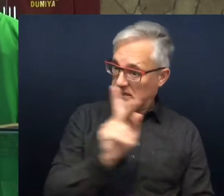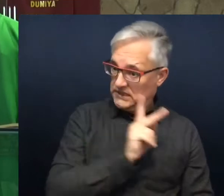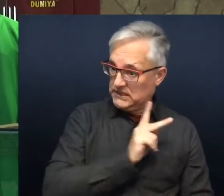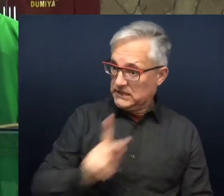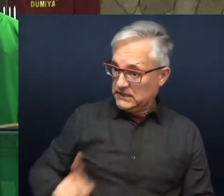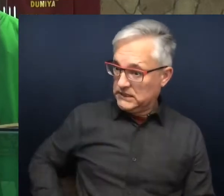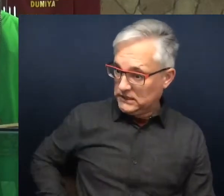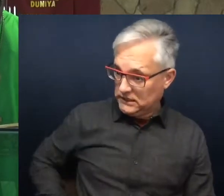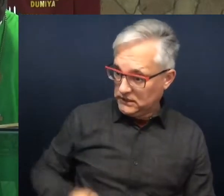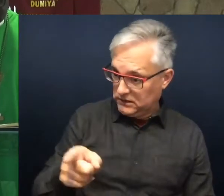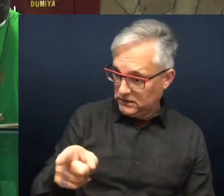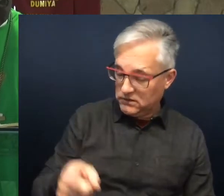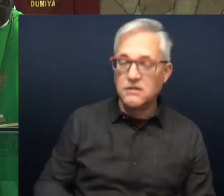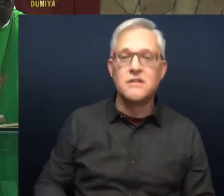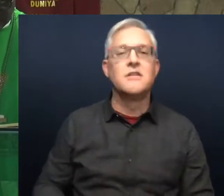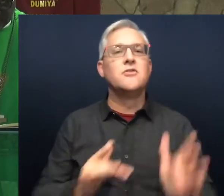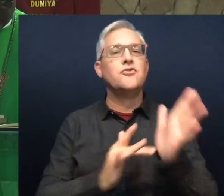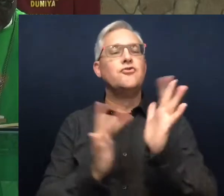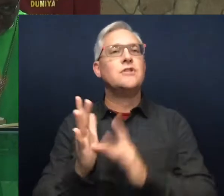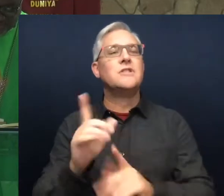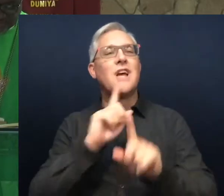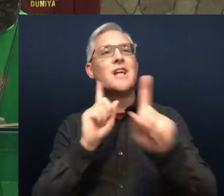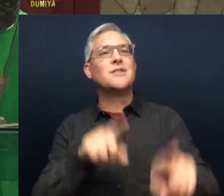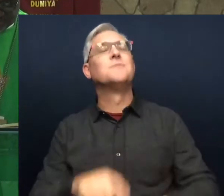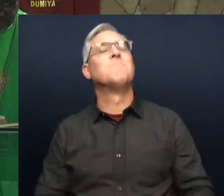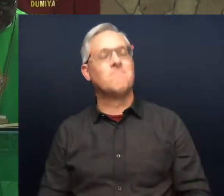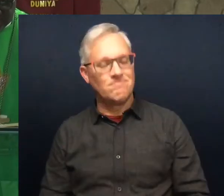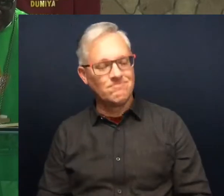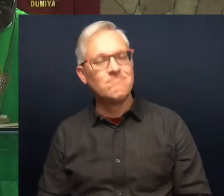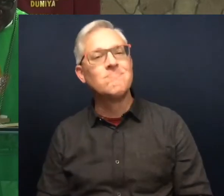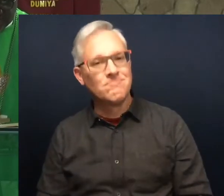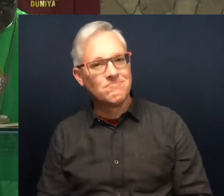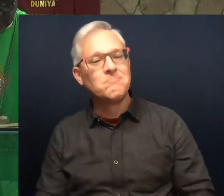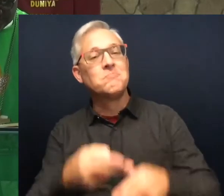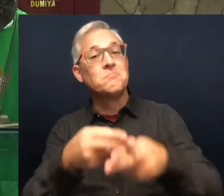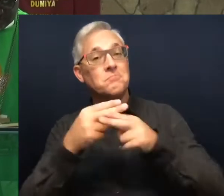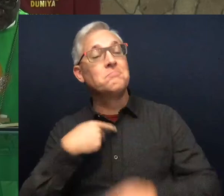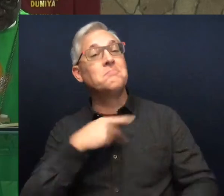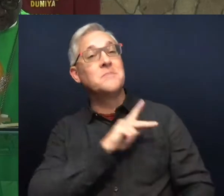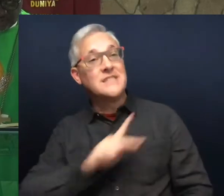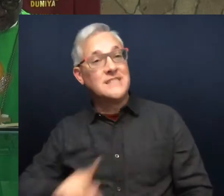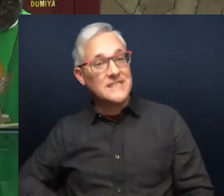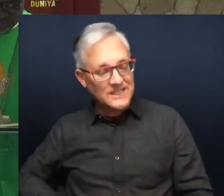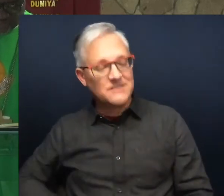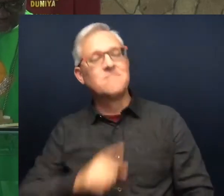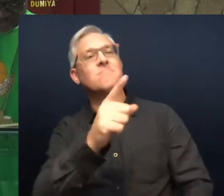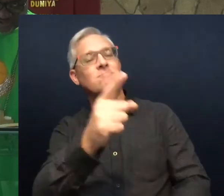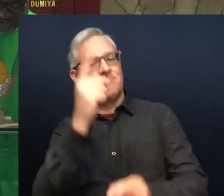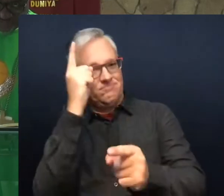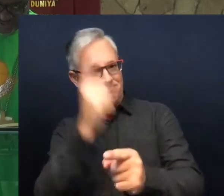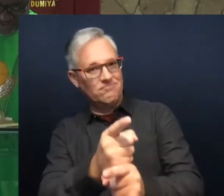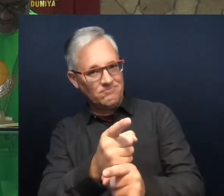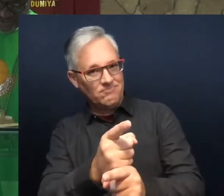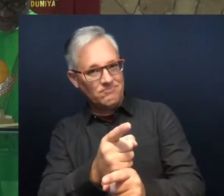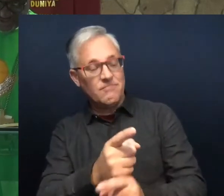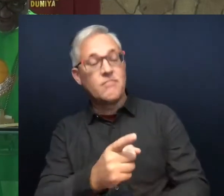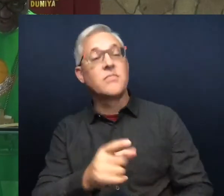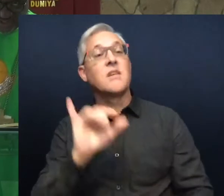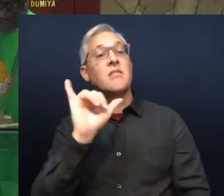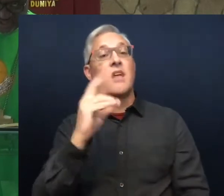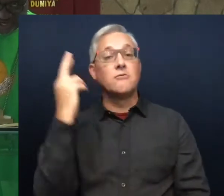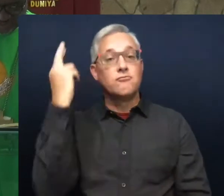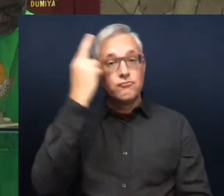Pilate. Jesus answered, "You are right in saying I am a king. In fact, for this